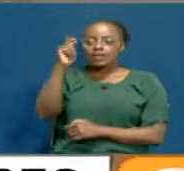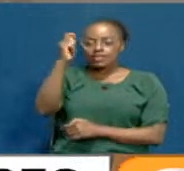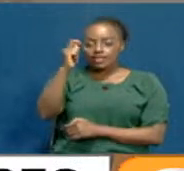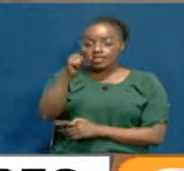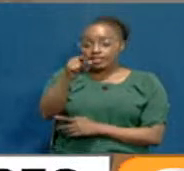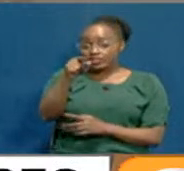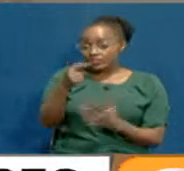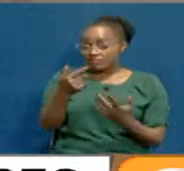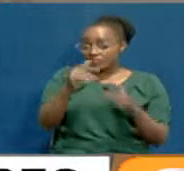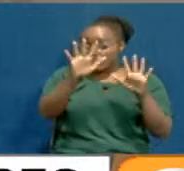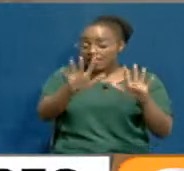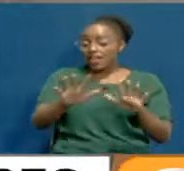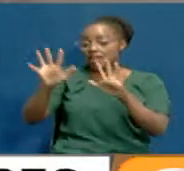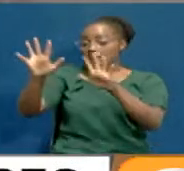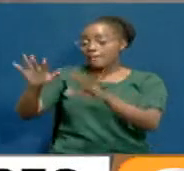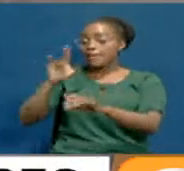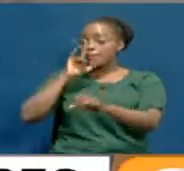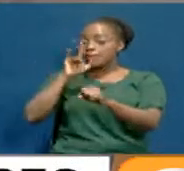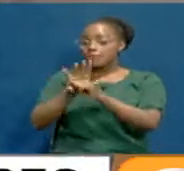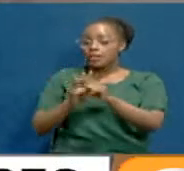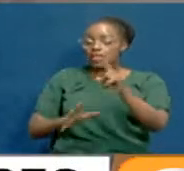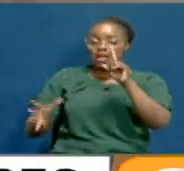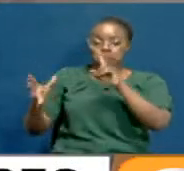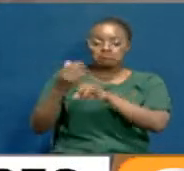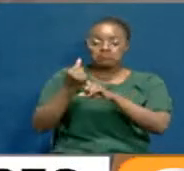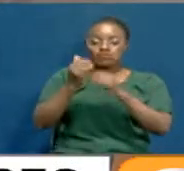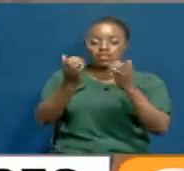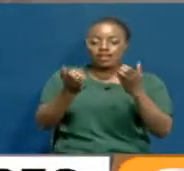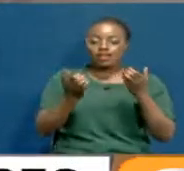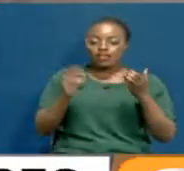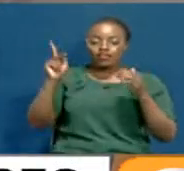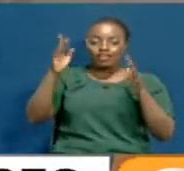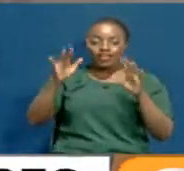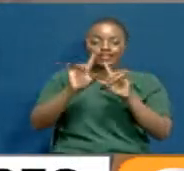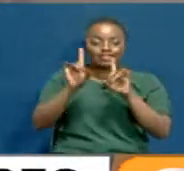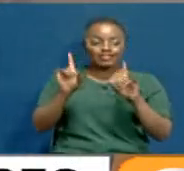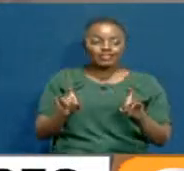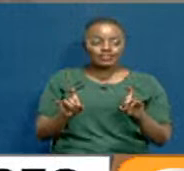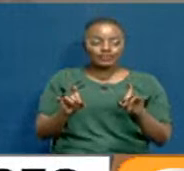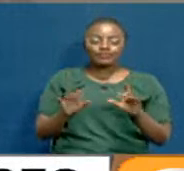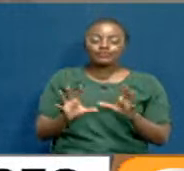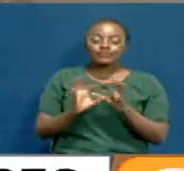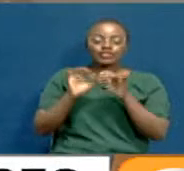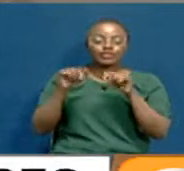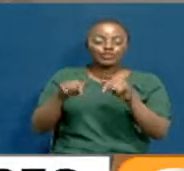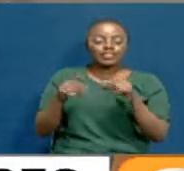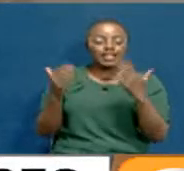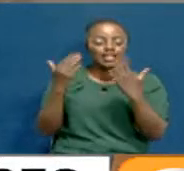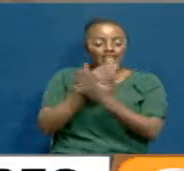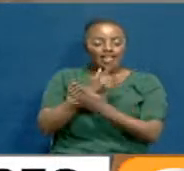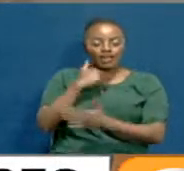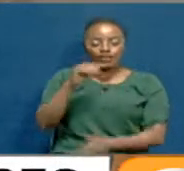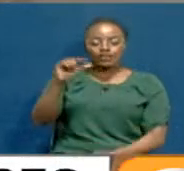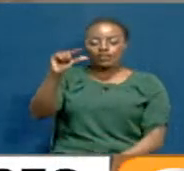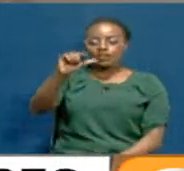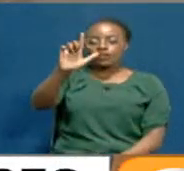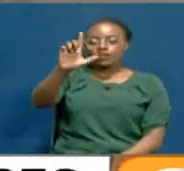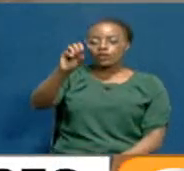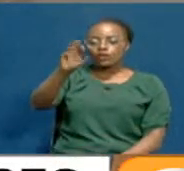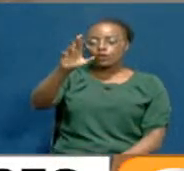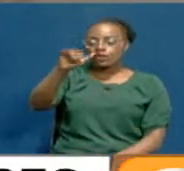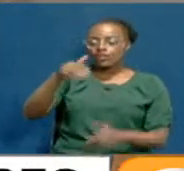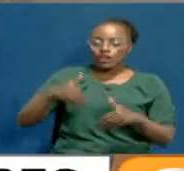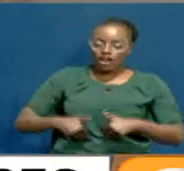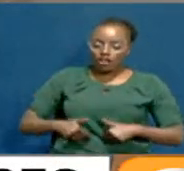Do their campaign promises meet the needs of Kenyans? Well, joining me tonight is Gloria Oruoba, a